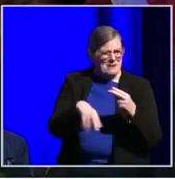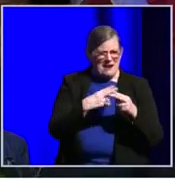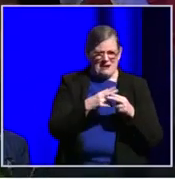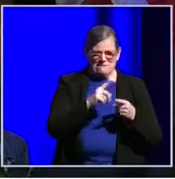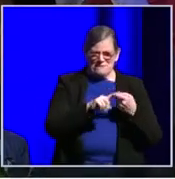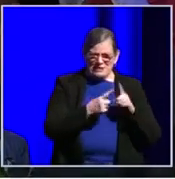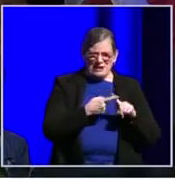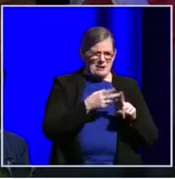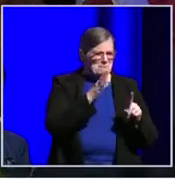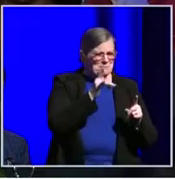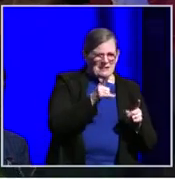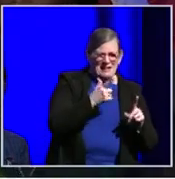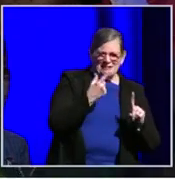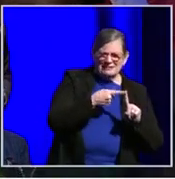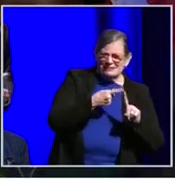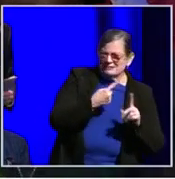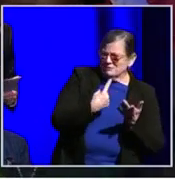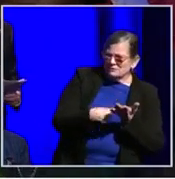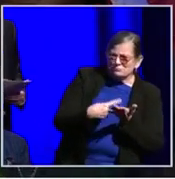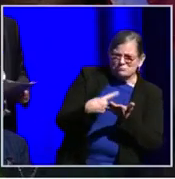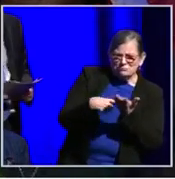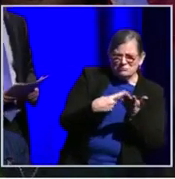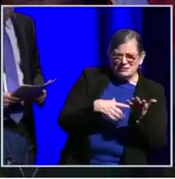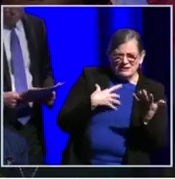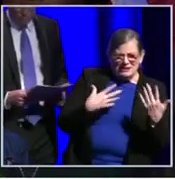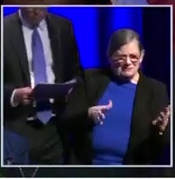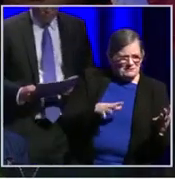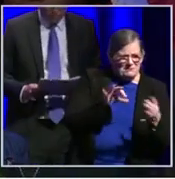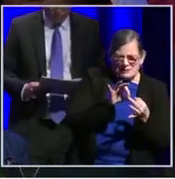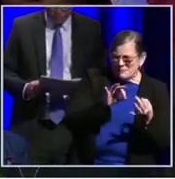on the council. Thank you for your trust and belief in me.